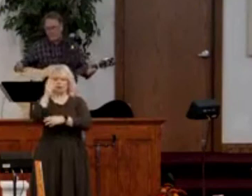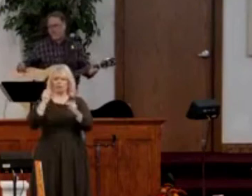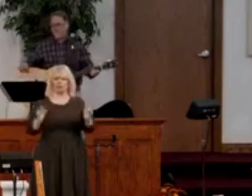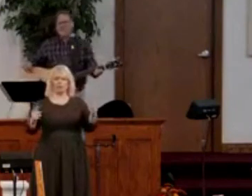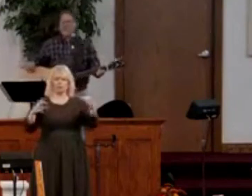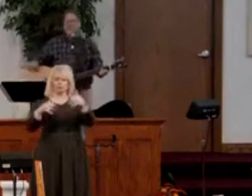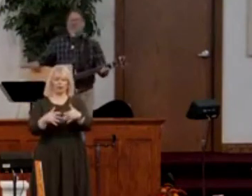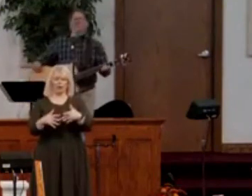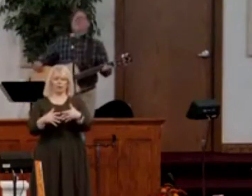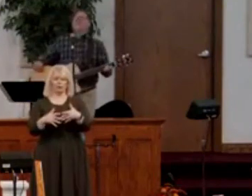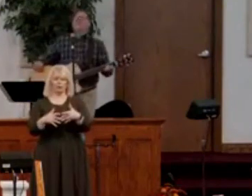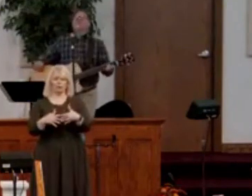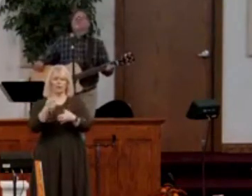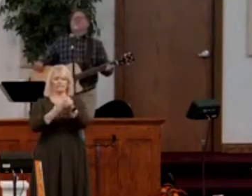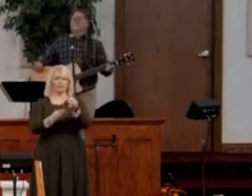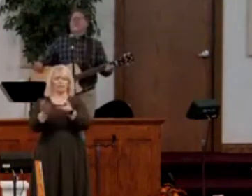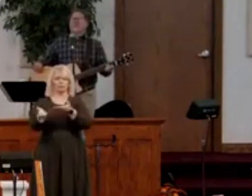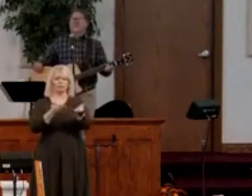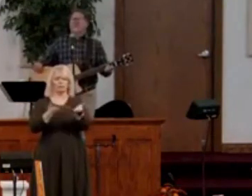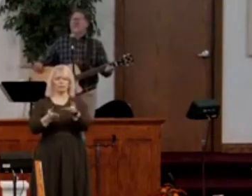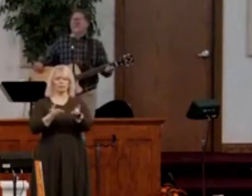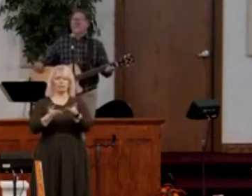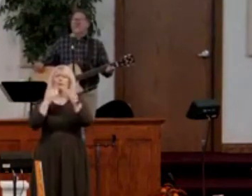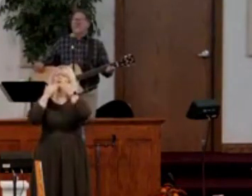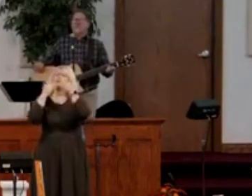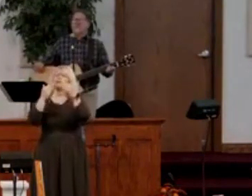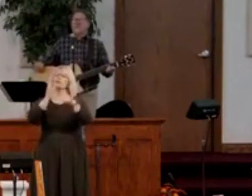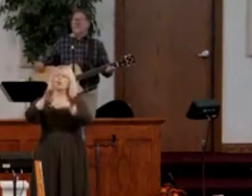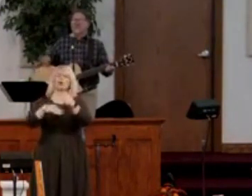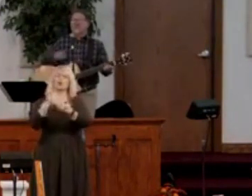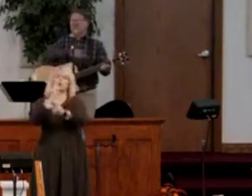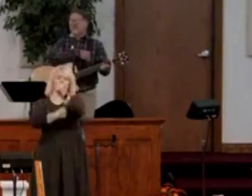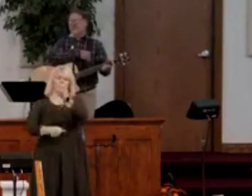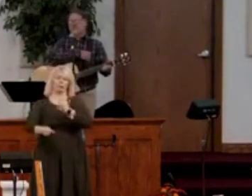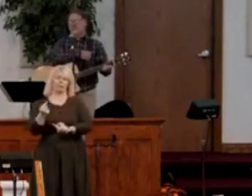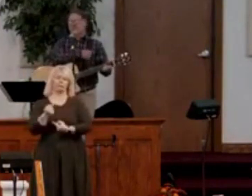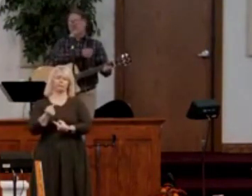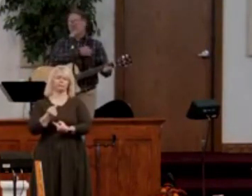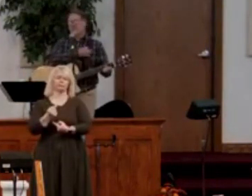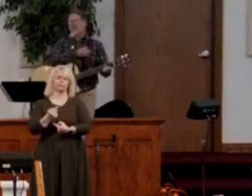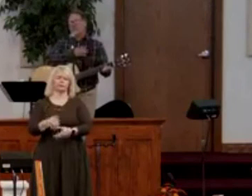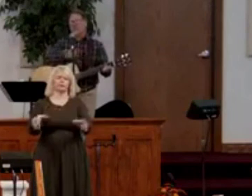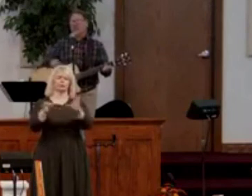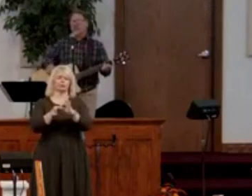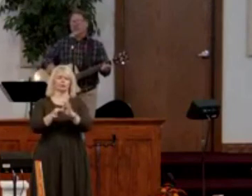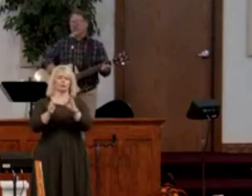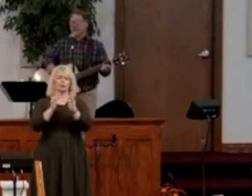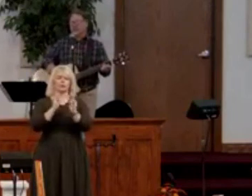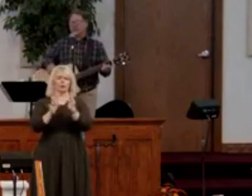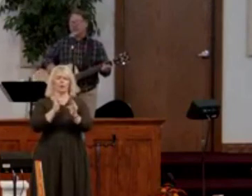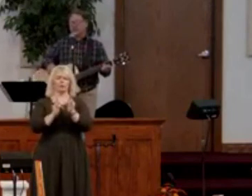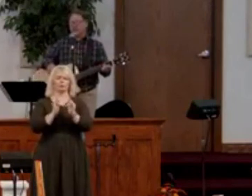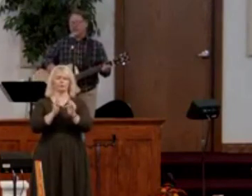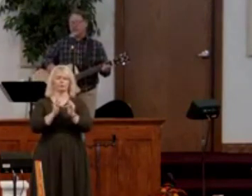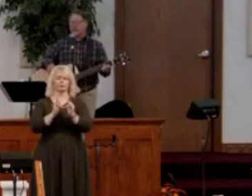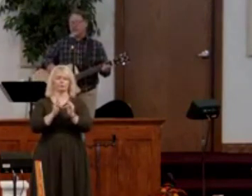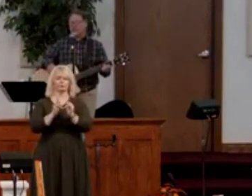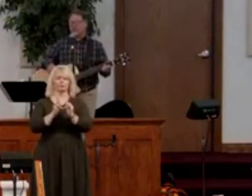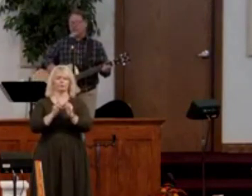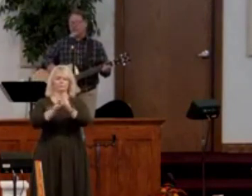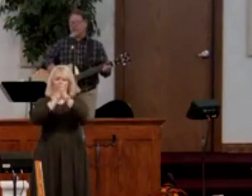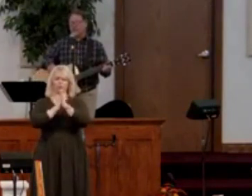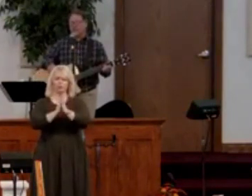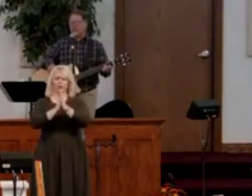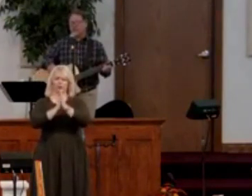had this morning. Both services, Father God, we're so grateful for all who made their way out. Those that joined us online this morning. Father, our prayer